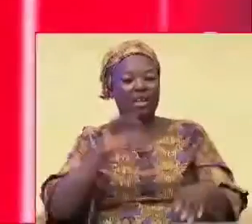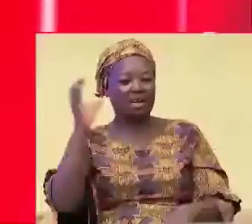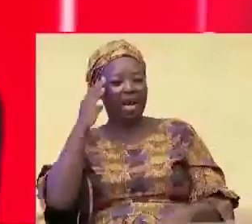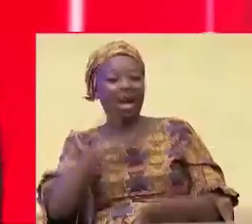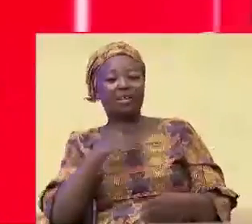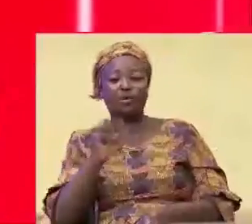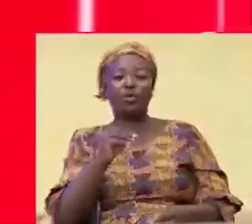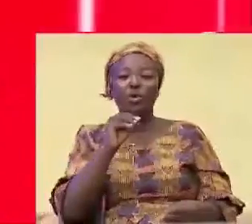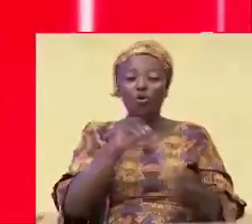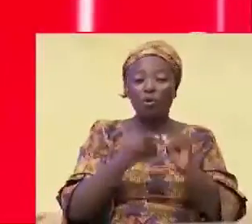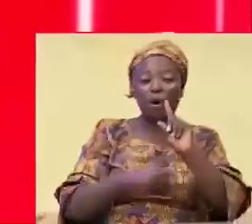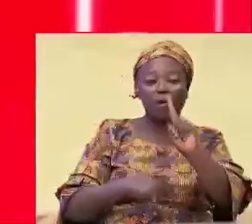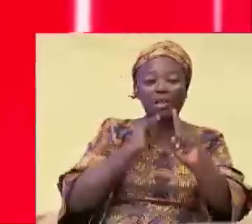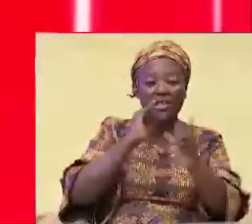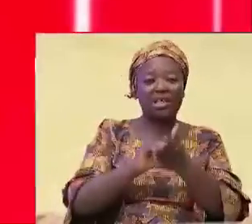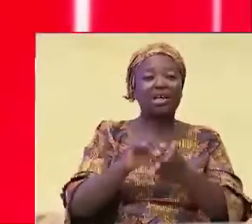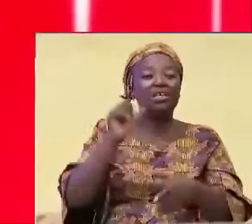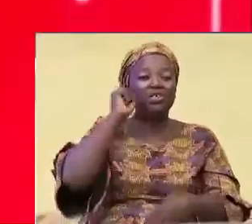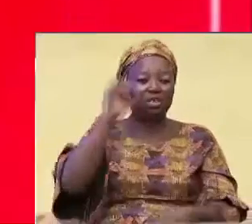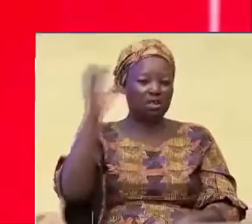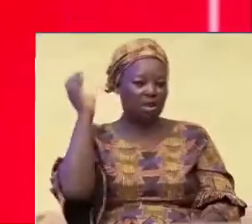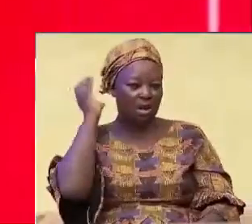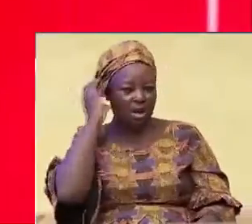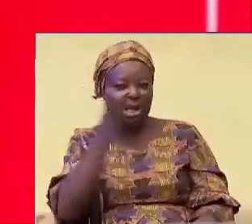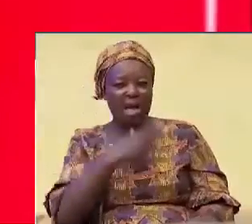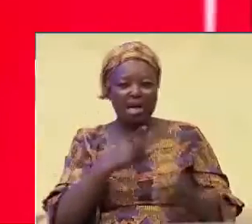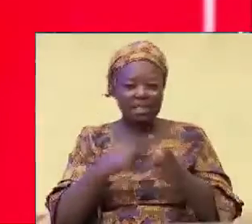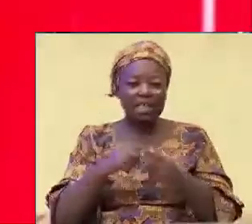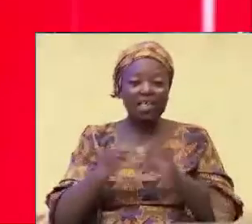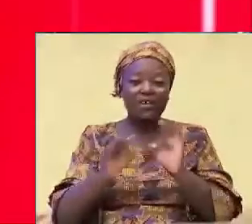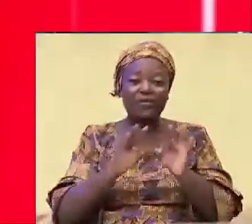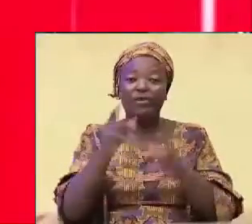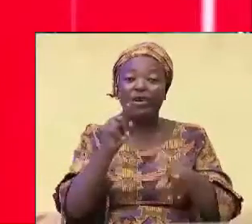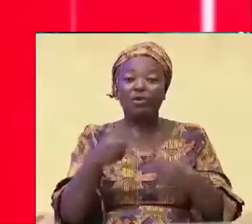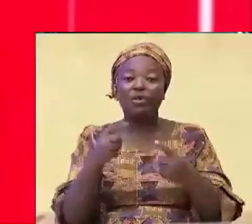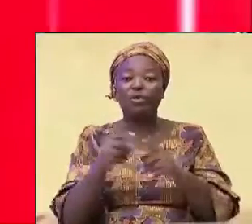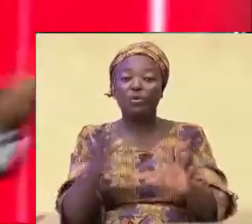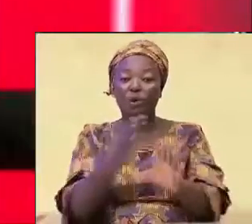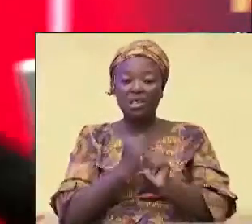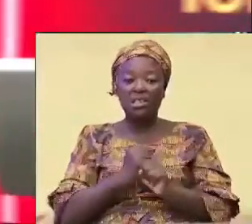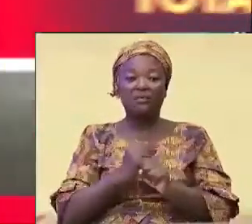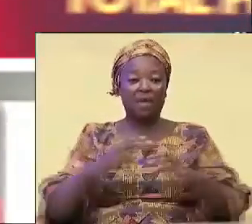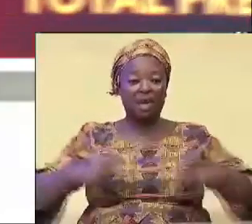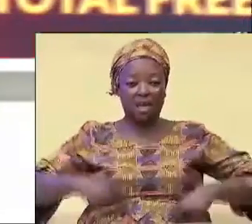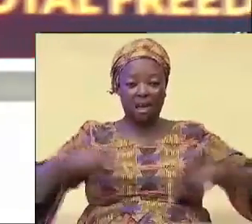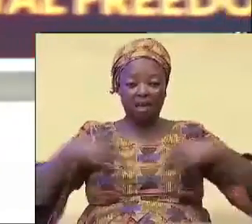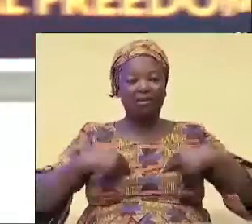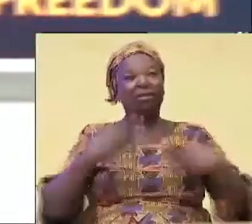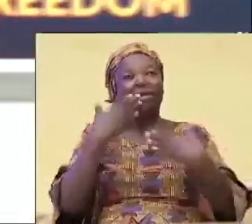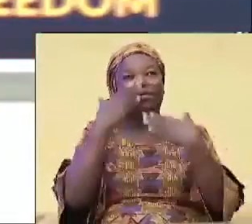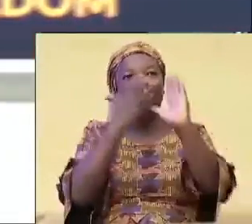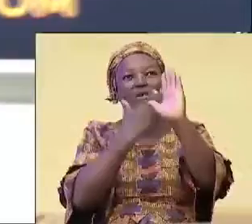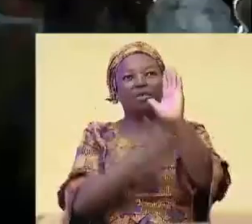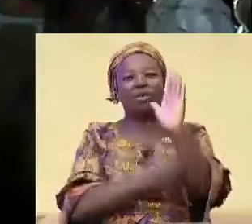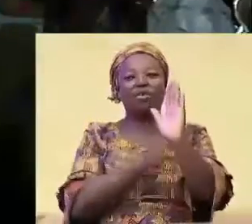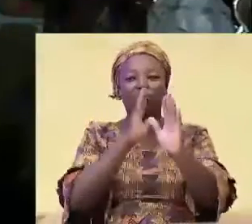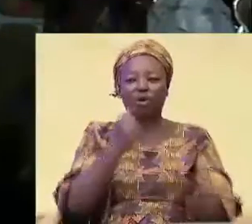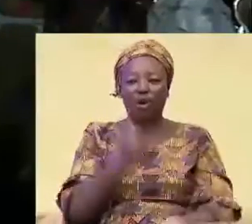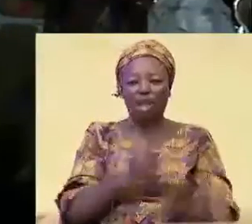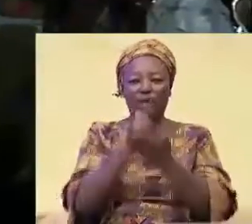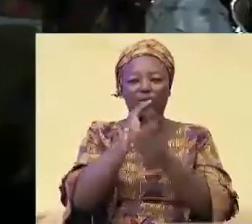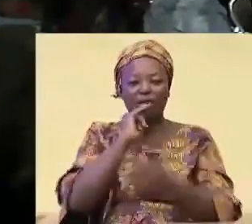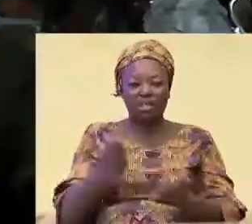act on what I heard. And so, number one, she heard. And if you're going to receive help, thank